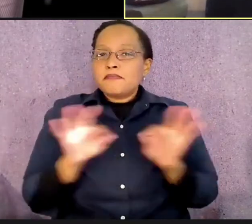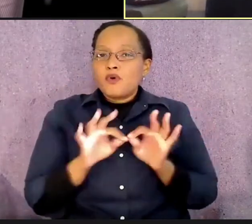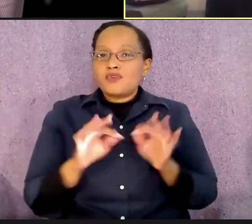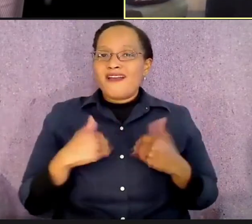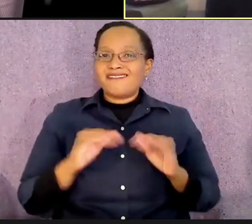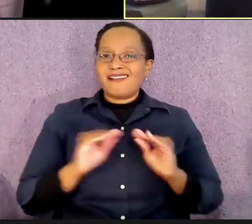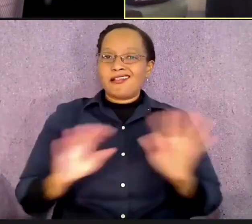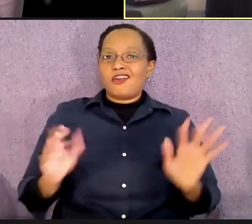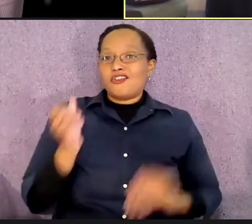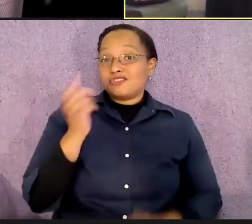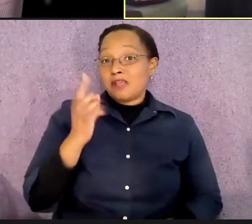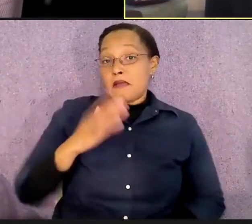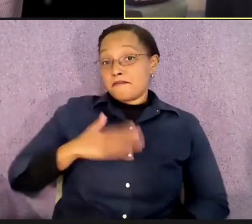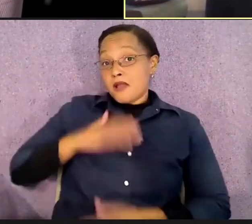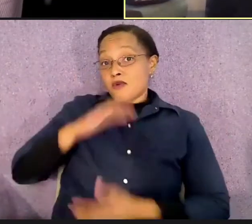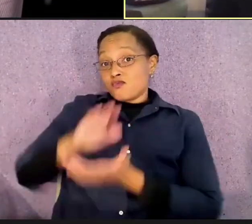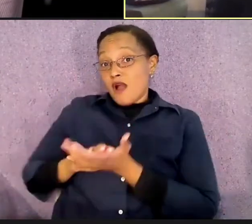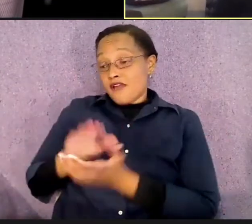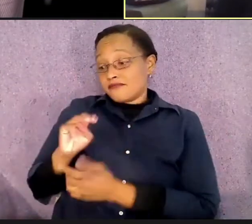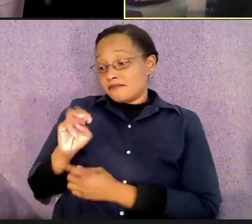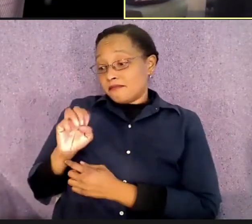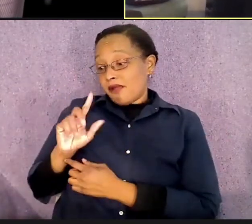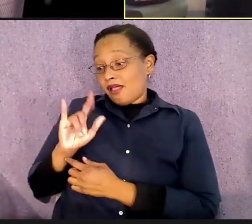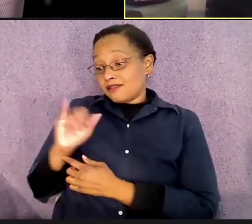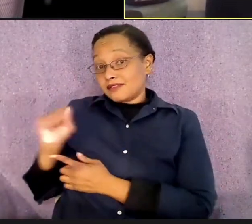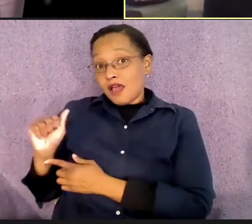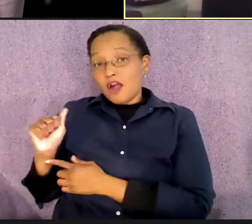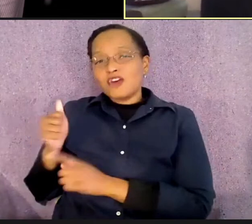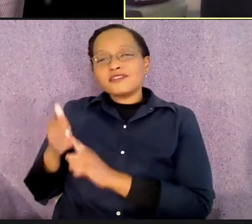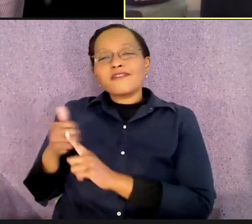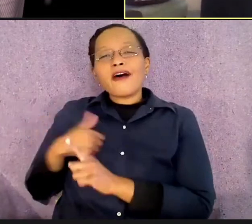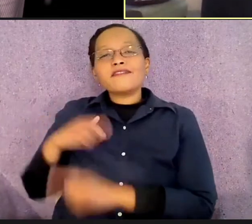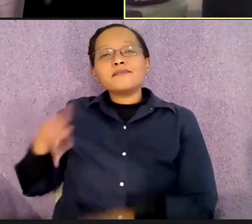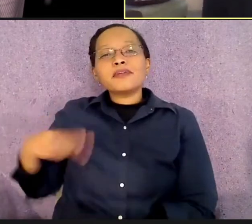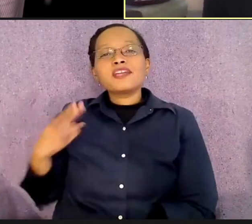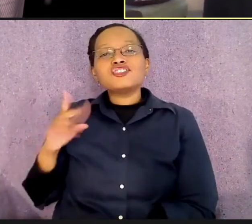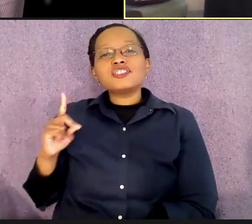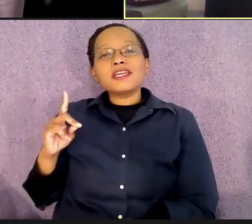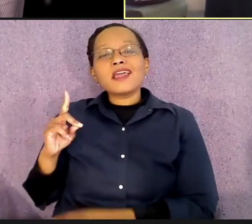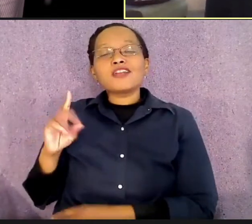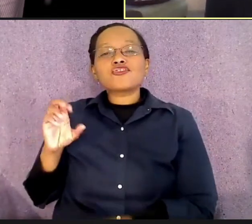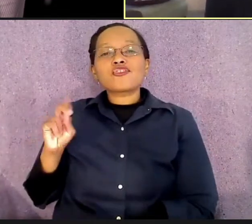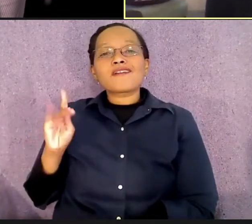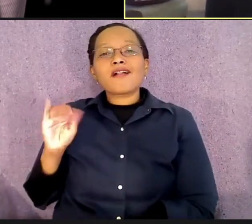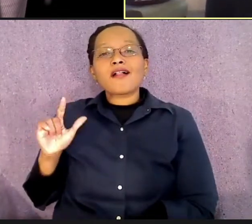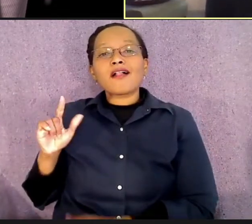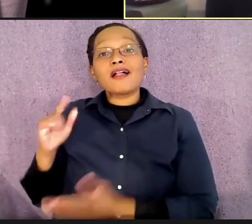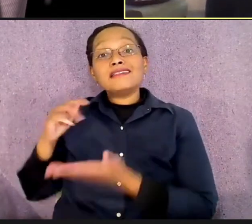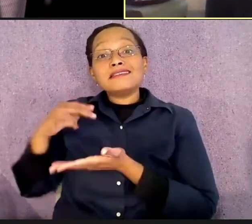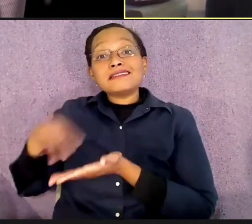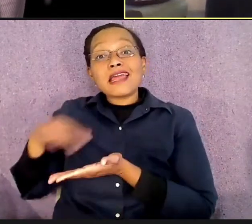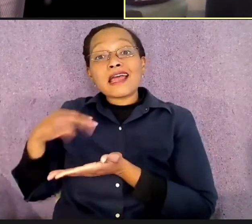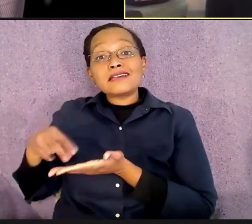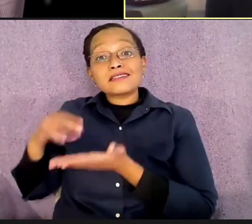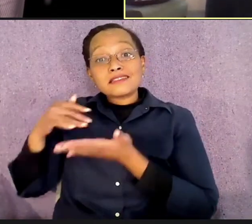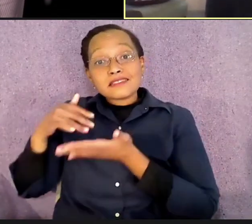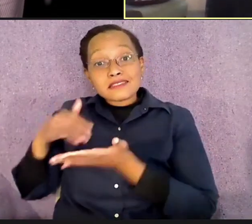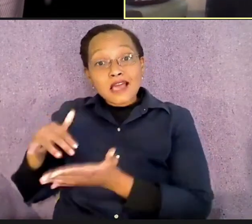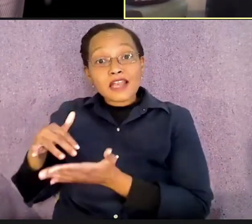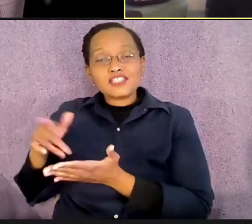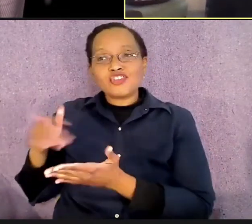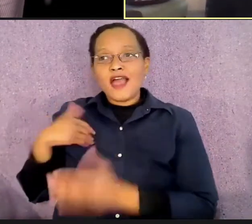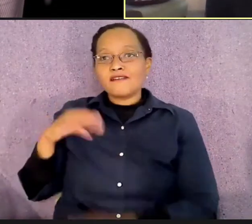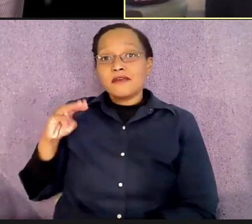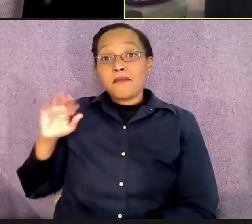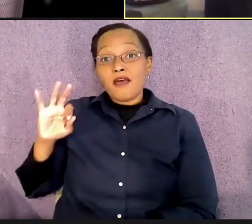wife, Melissa, is a PhD in critical dance studies. She's got an MFA in experimental dance